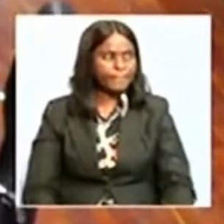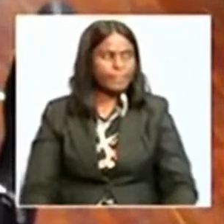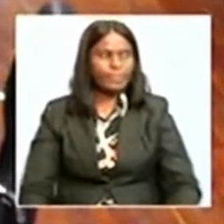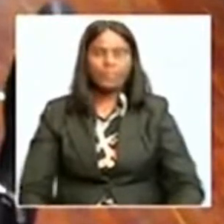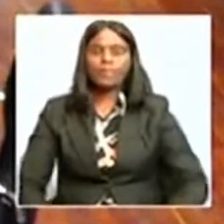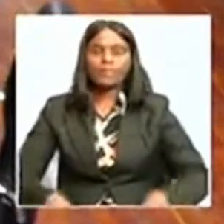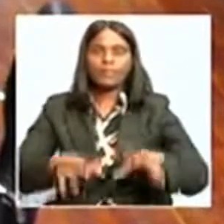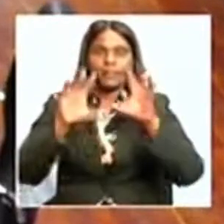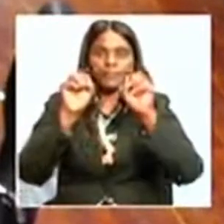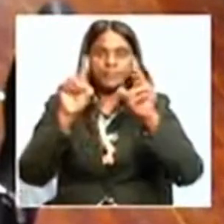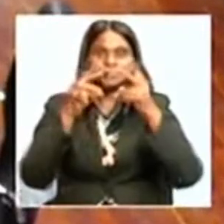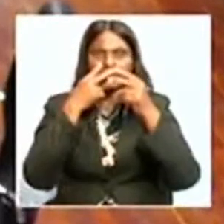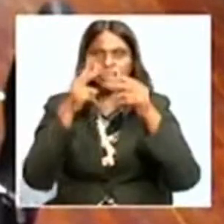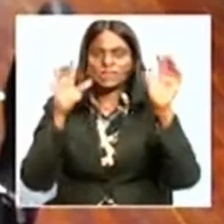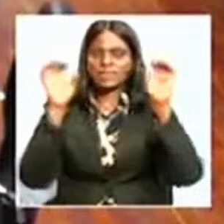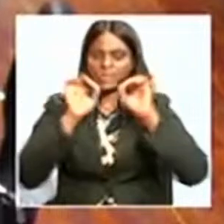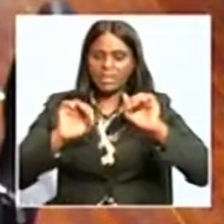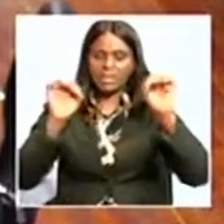Okay, I see none.